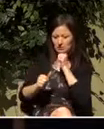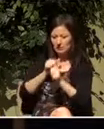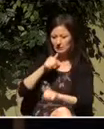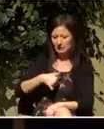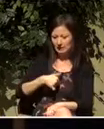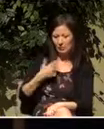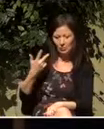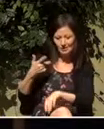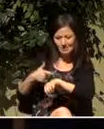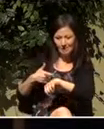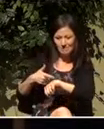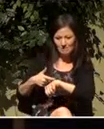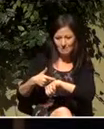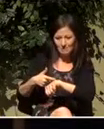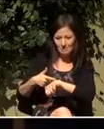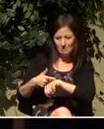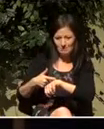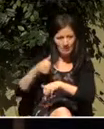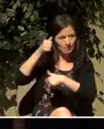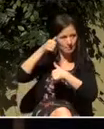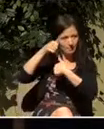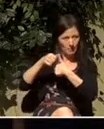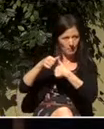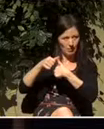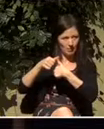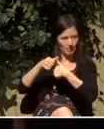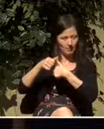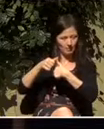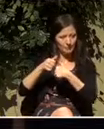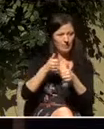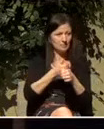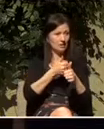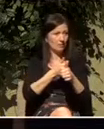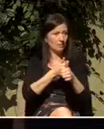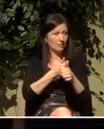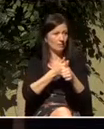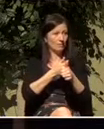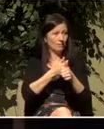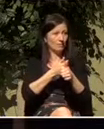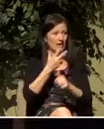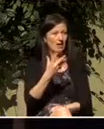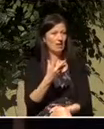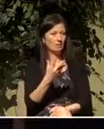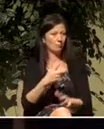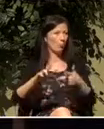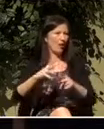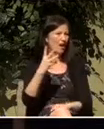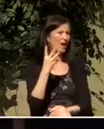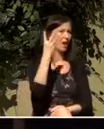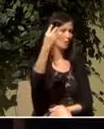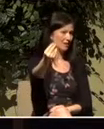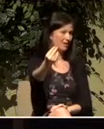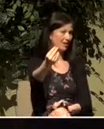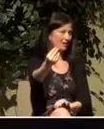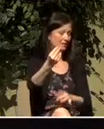times. And he went outside and wept